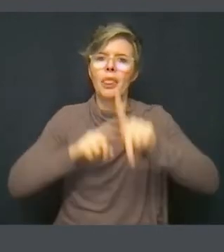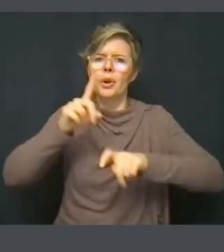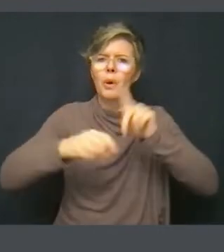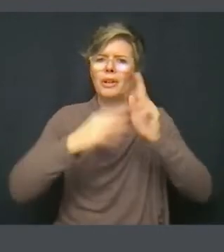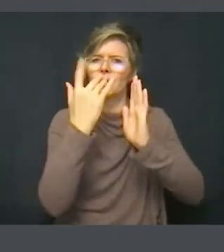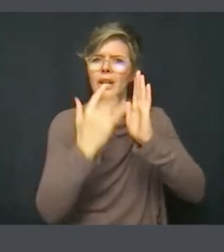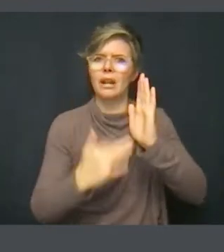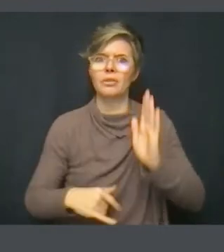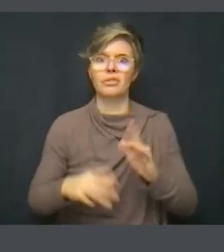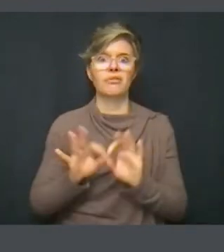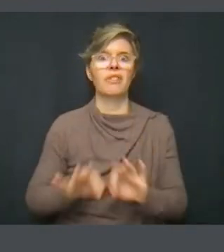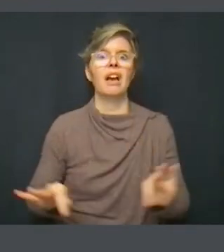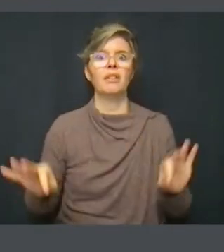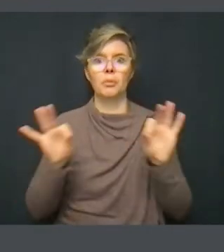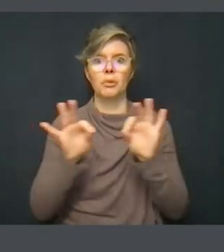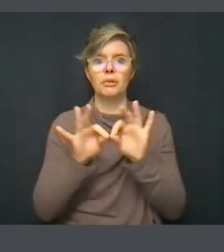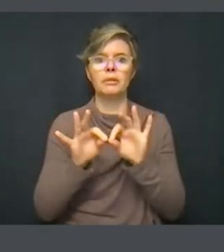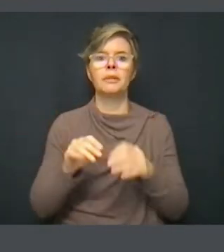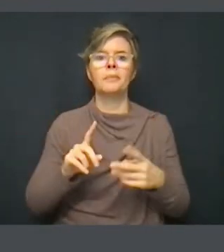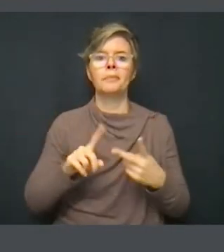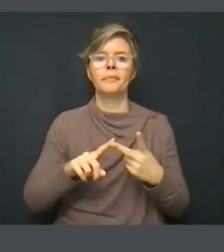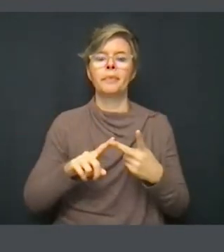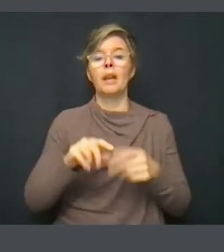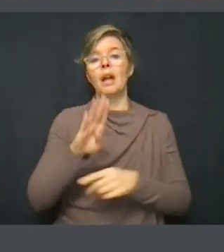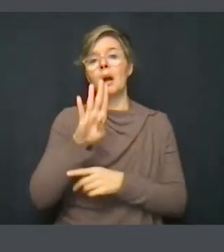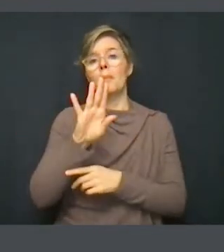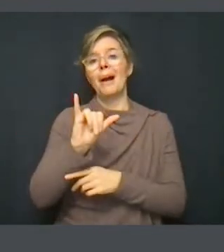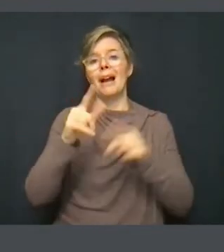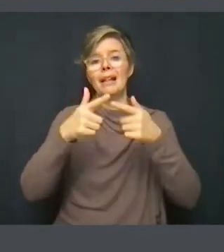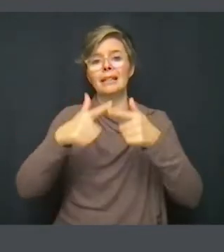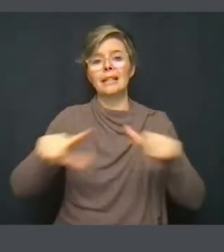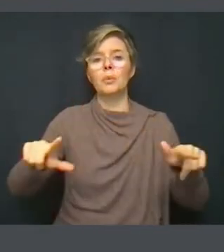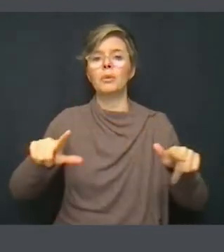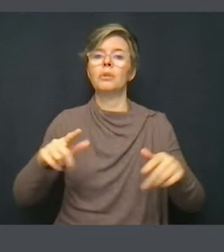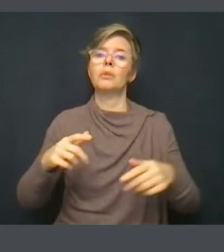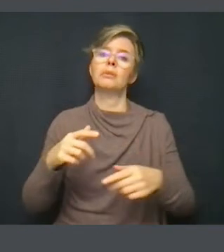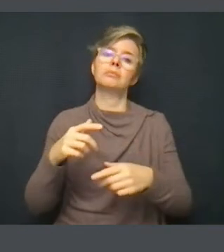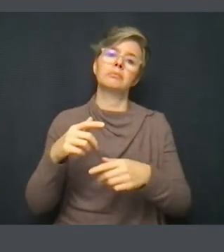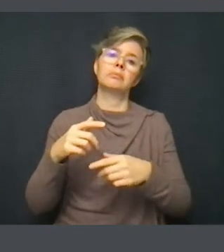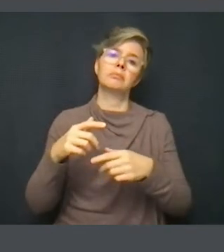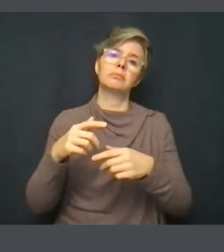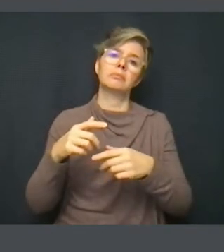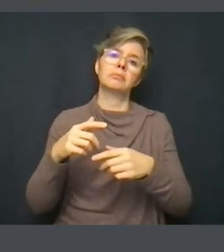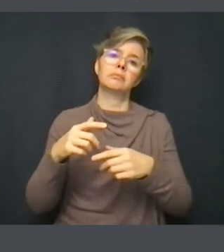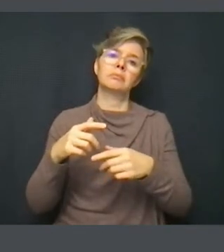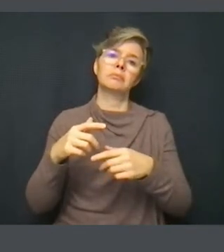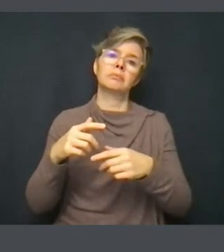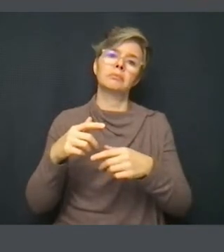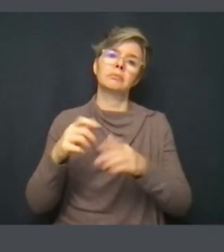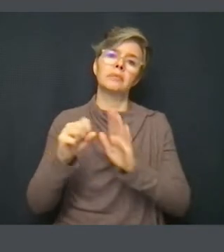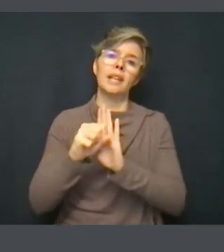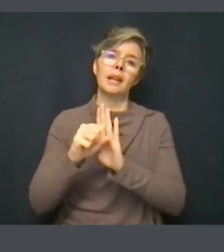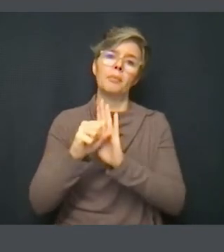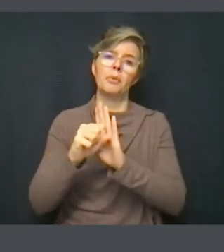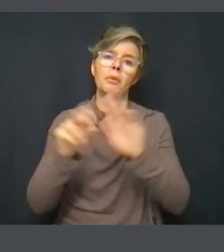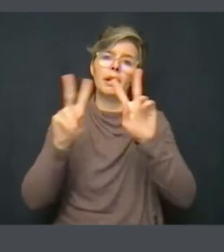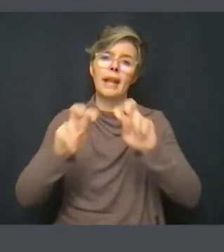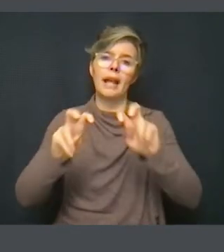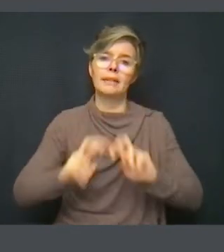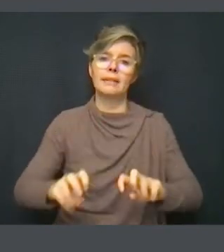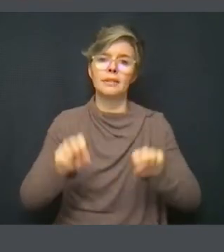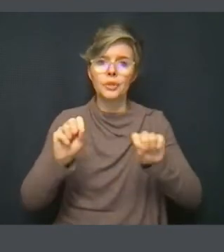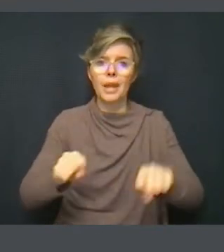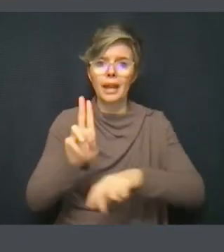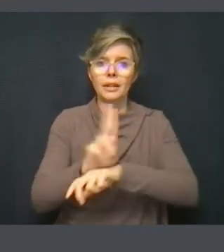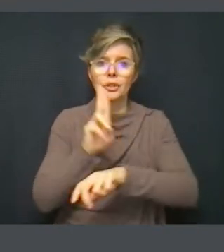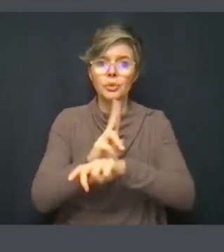valuable. Doing bilingual language sample analysis, ideally where you're comparing the child's performance to